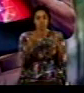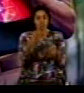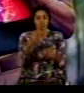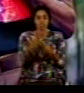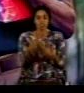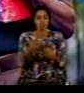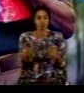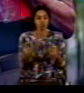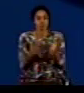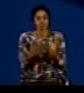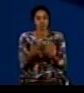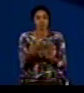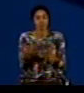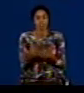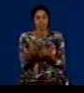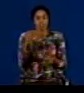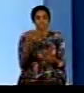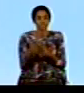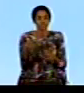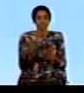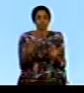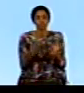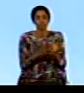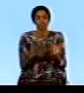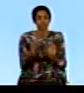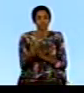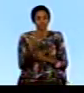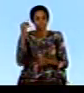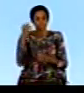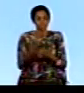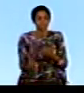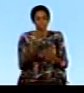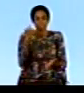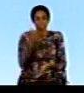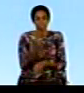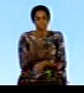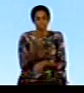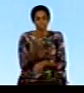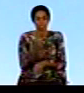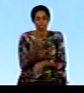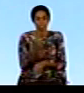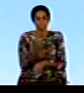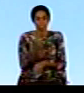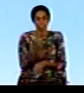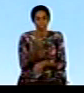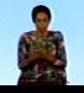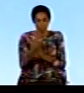And at the name of Jesus and the final amen, I believe